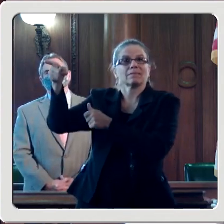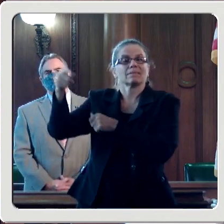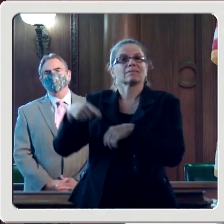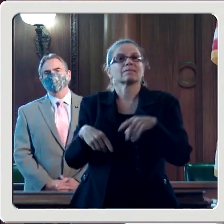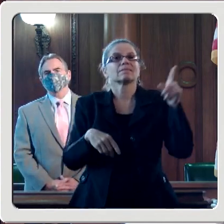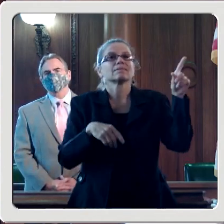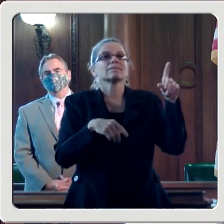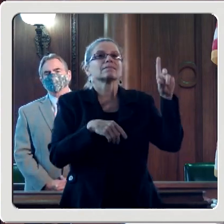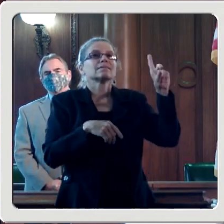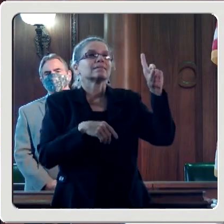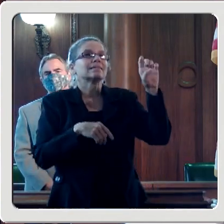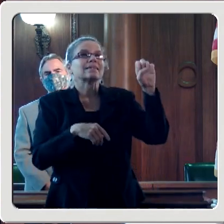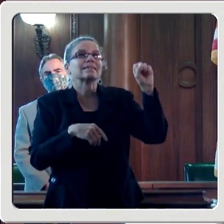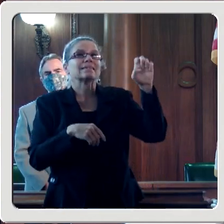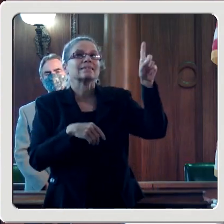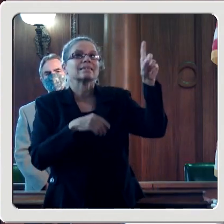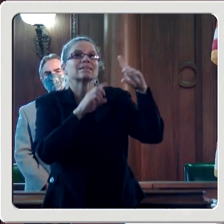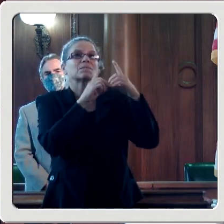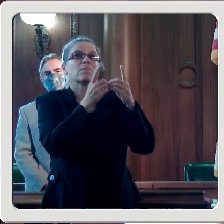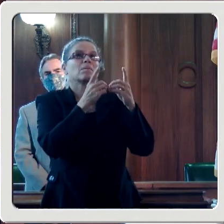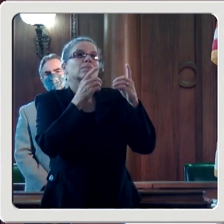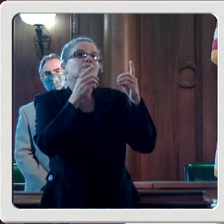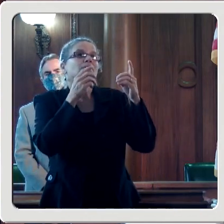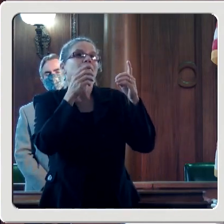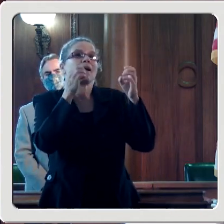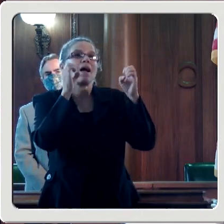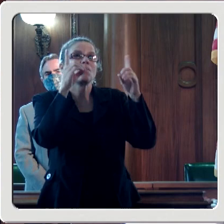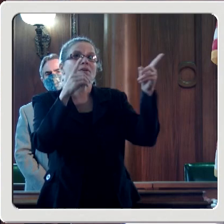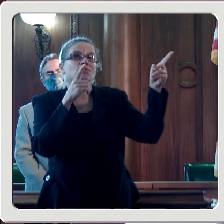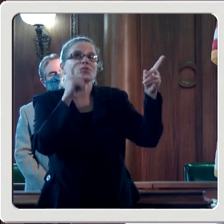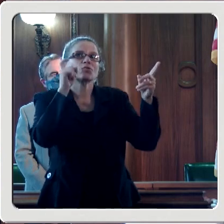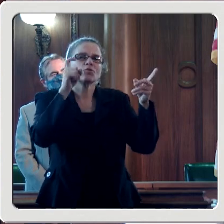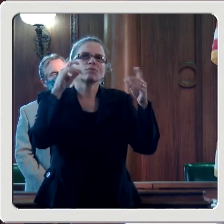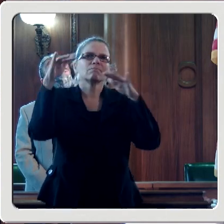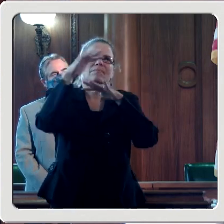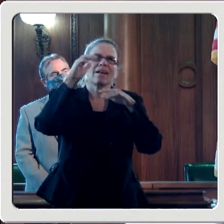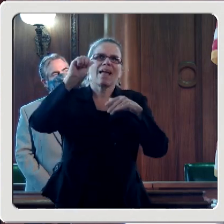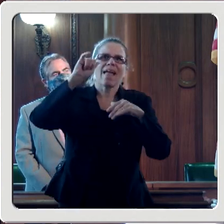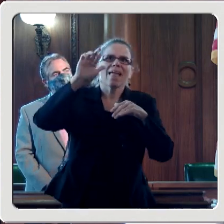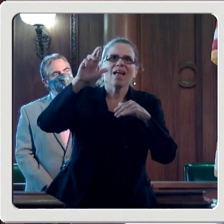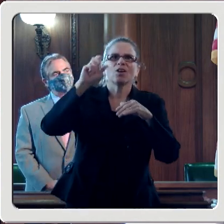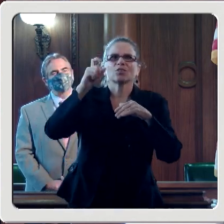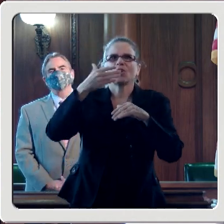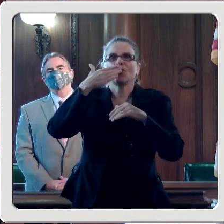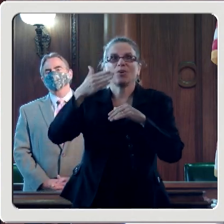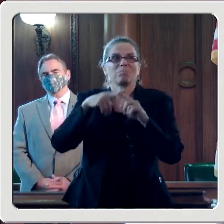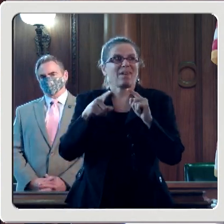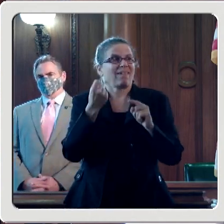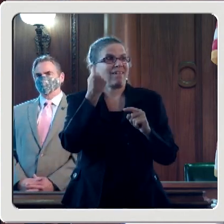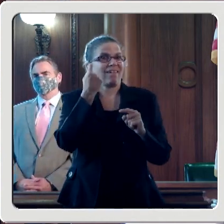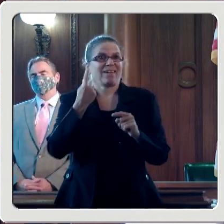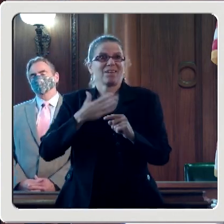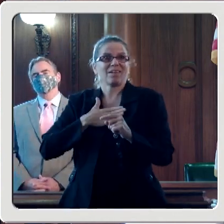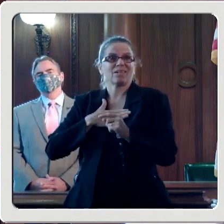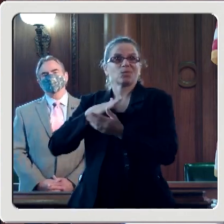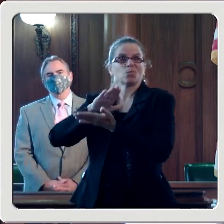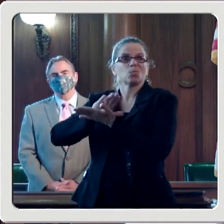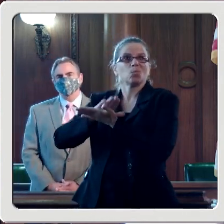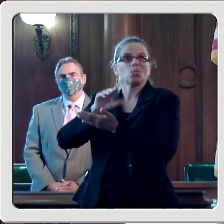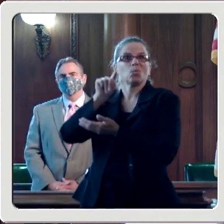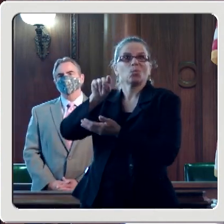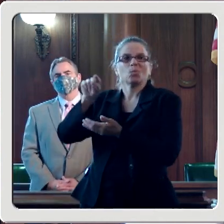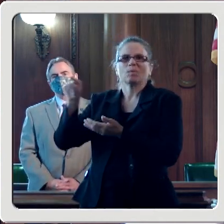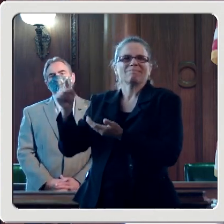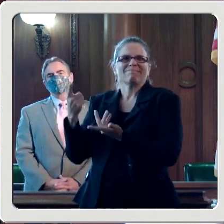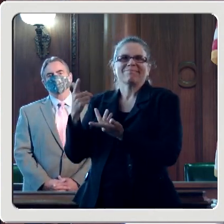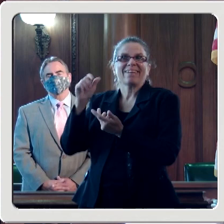like buildings to be relative to those standards, and we decided to go with a higher standard with Pat and bringing in